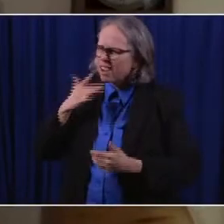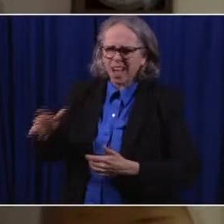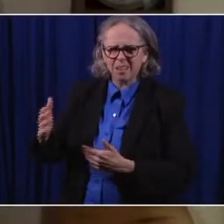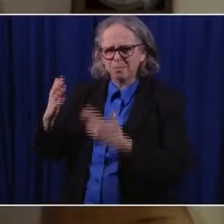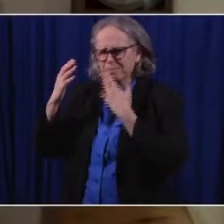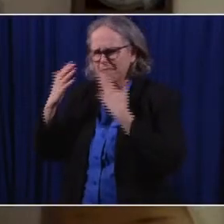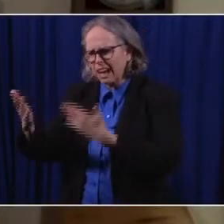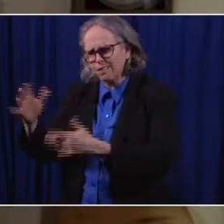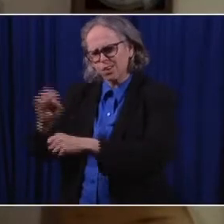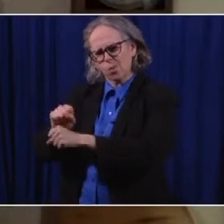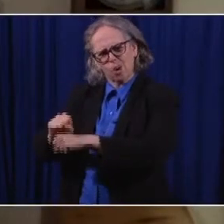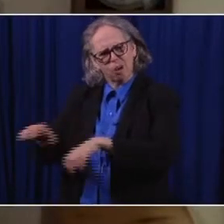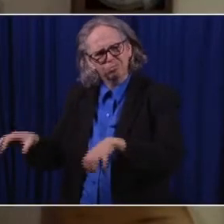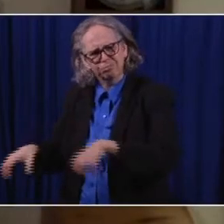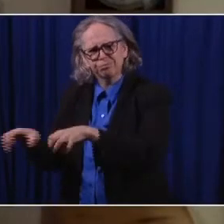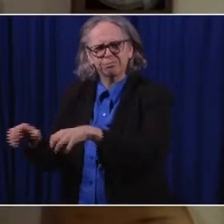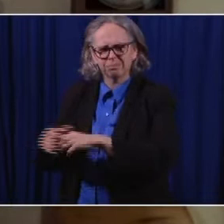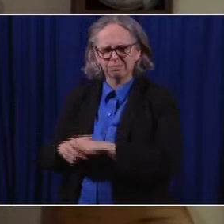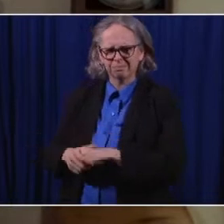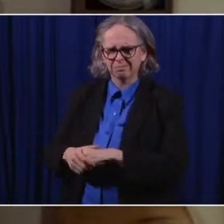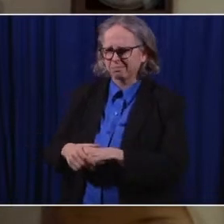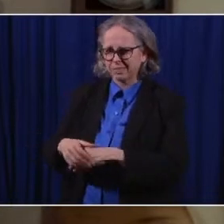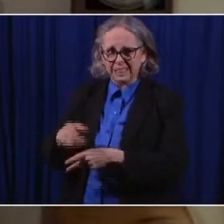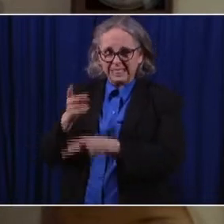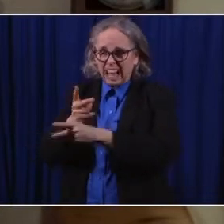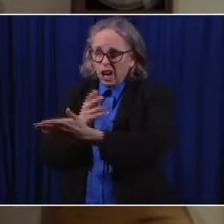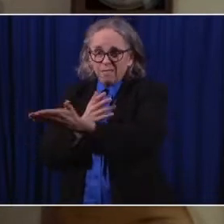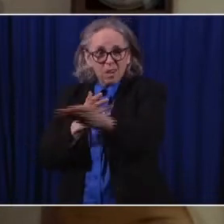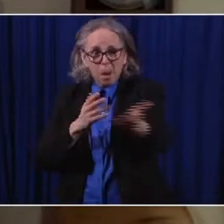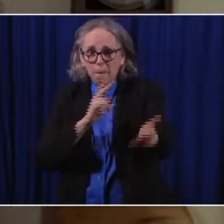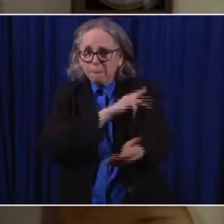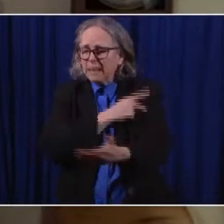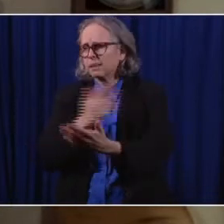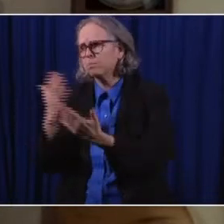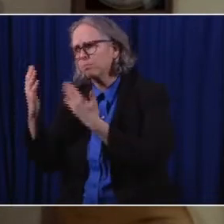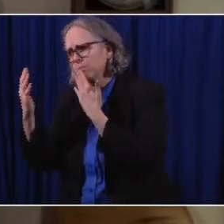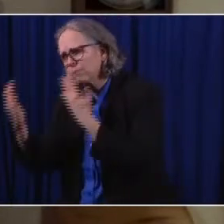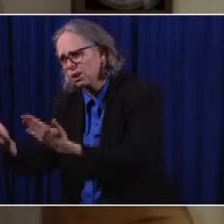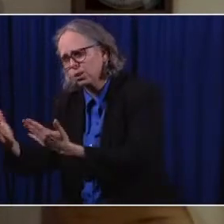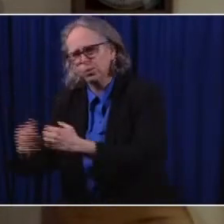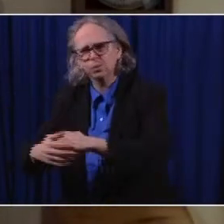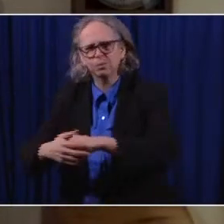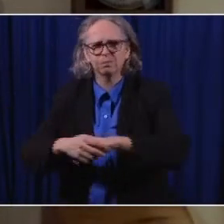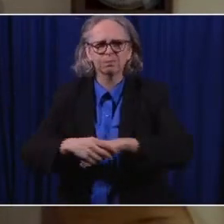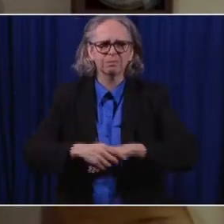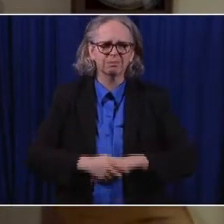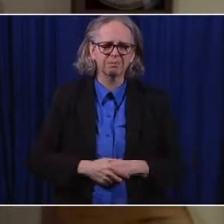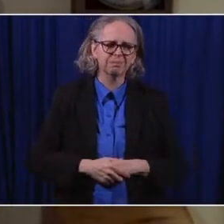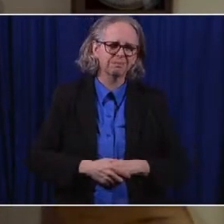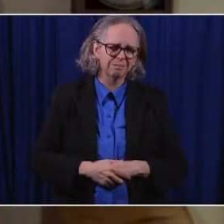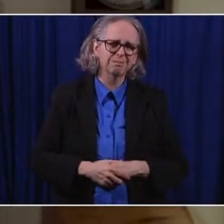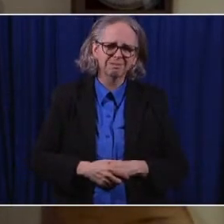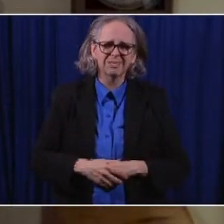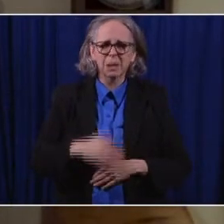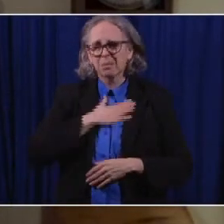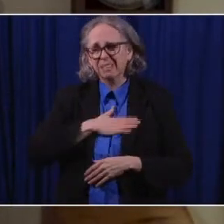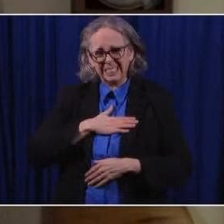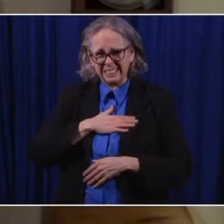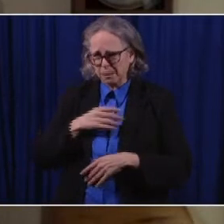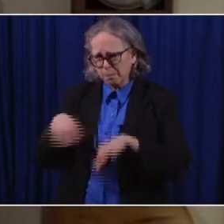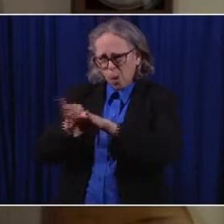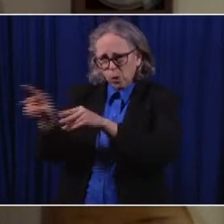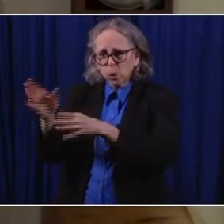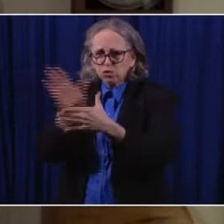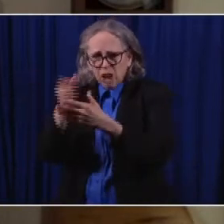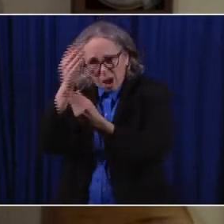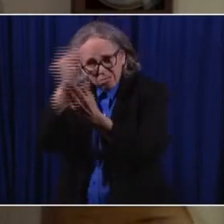do. Thanks for taking care of all patients, and please thank everybody else at the hospital. We